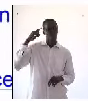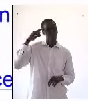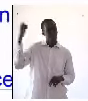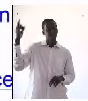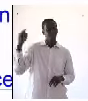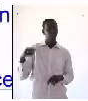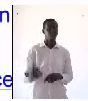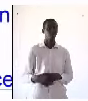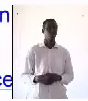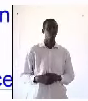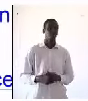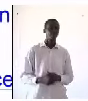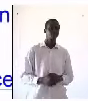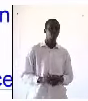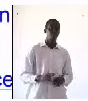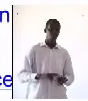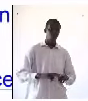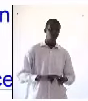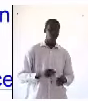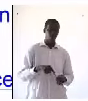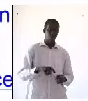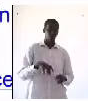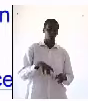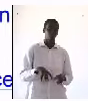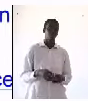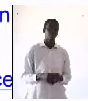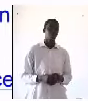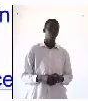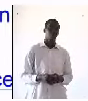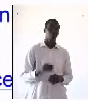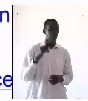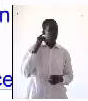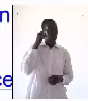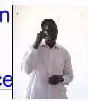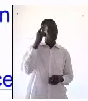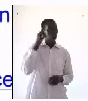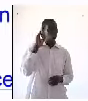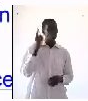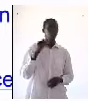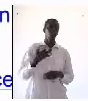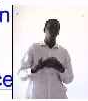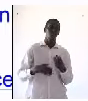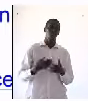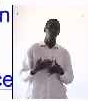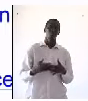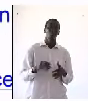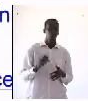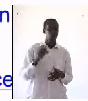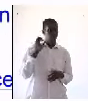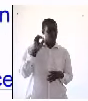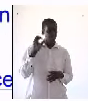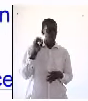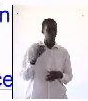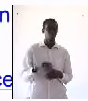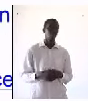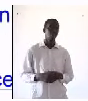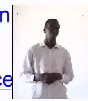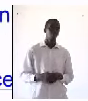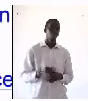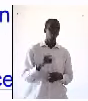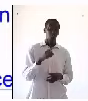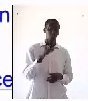people can sit in a particular place and they'll not be conscious of what they are doing or what they are even thinking about.